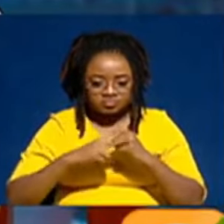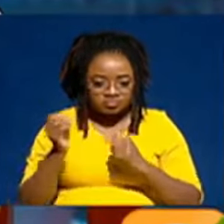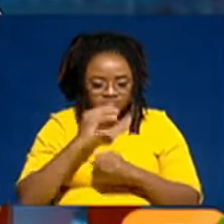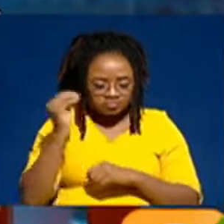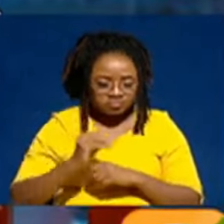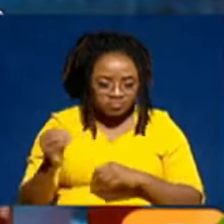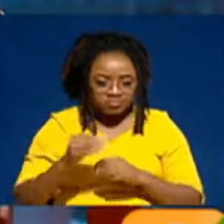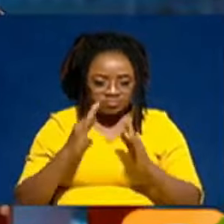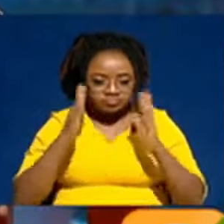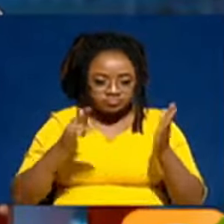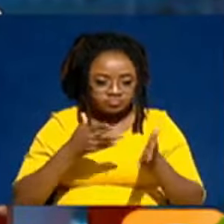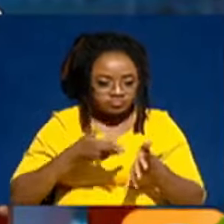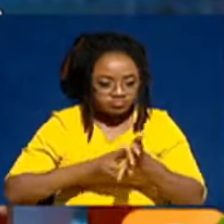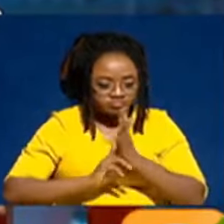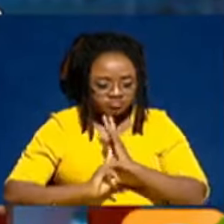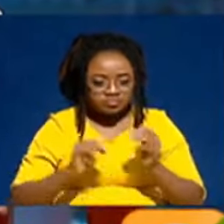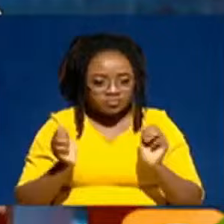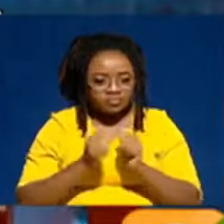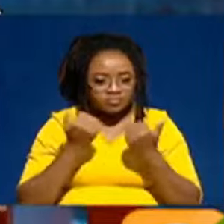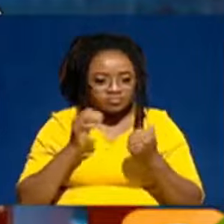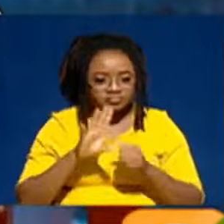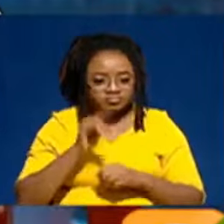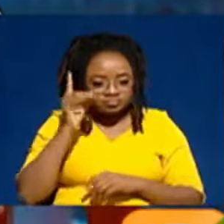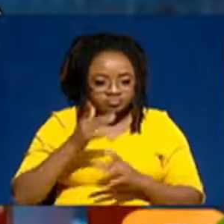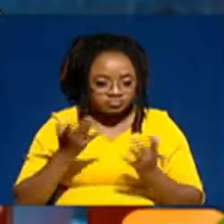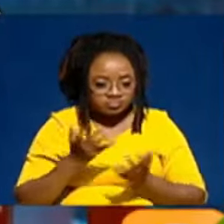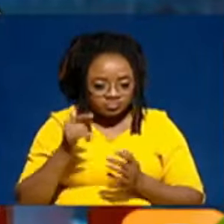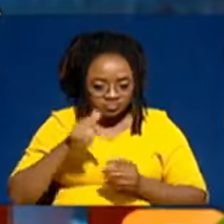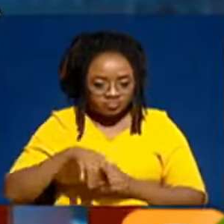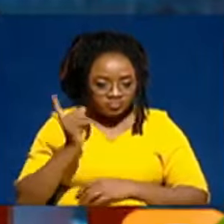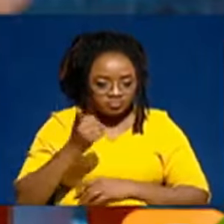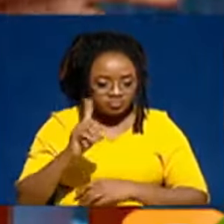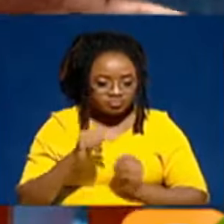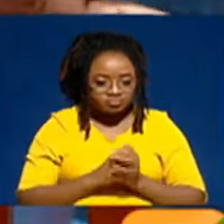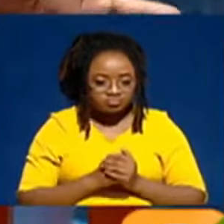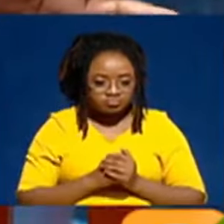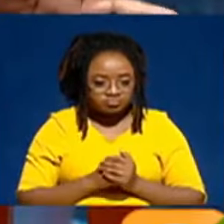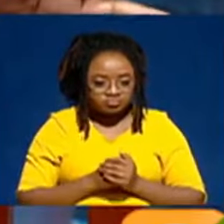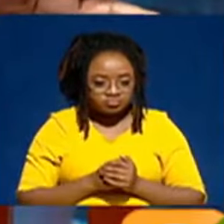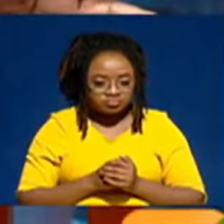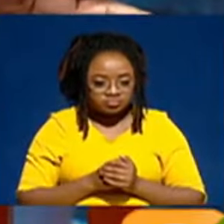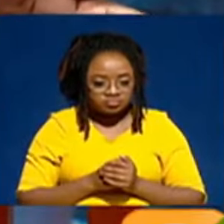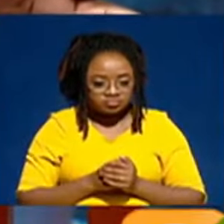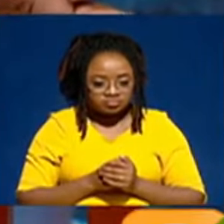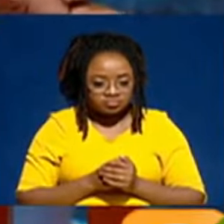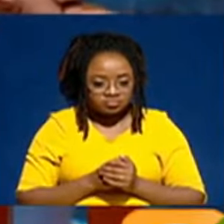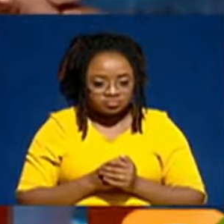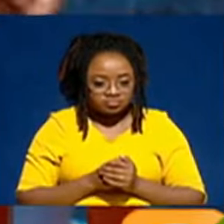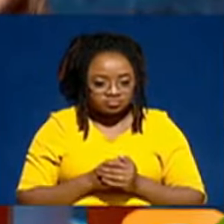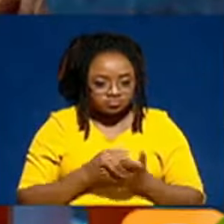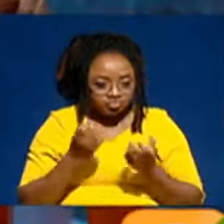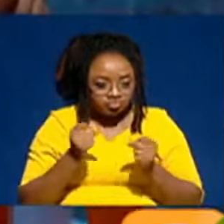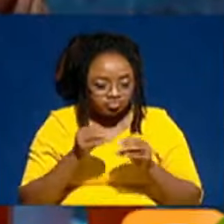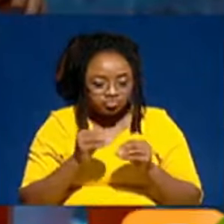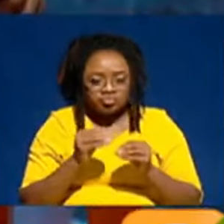housing requirement is in Nairobi. So the focus should have been in Nairobi, not running all over the country and building houses.